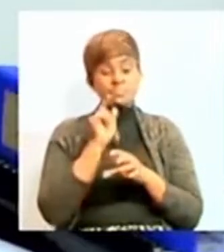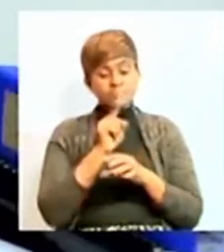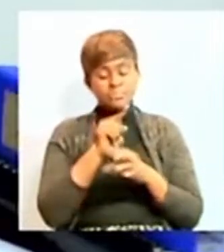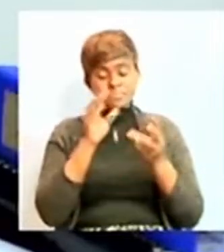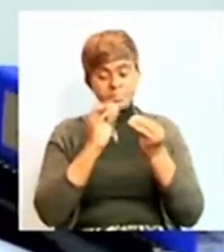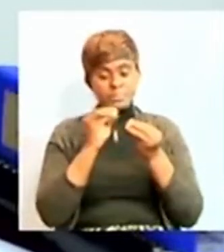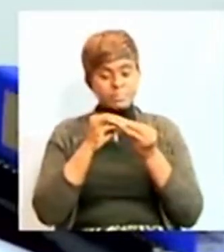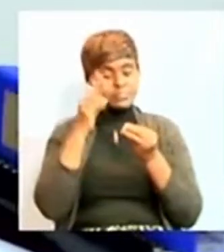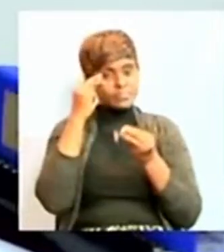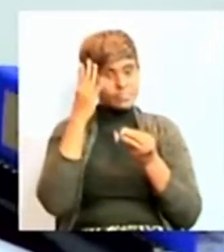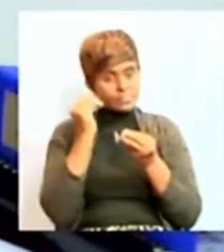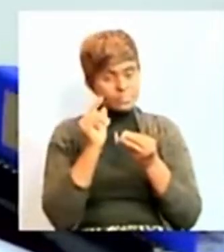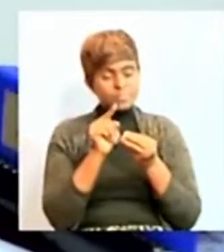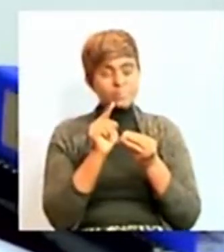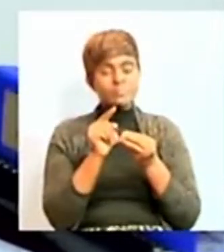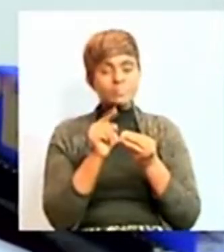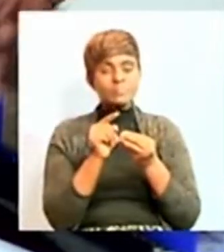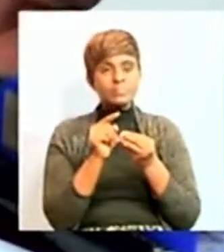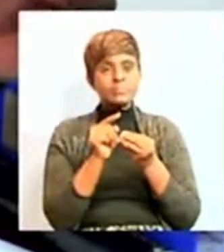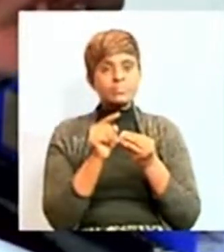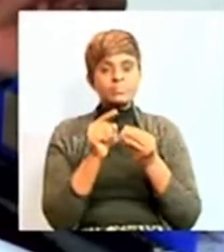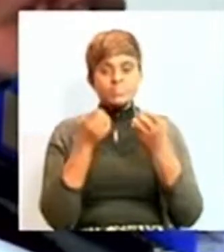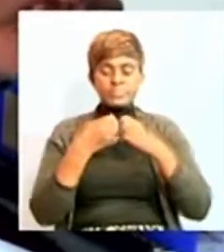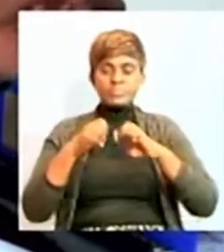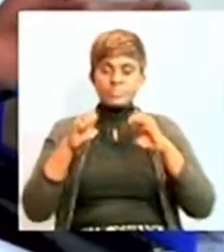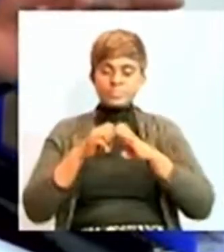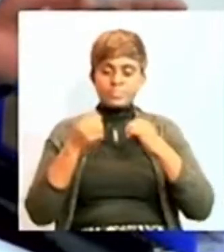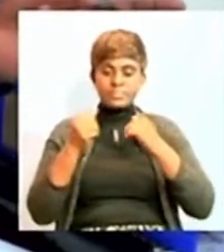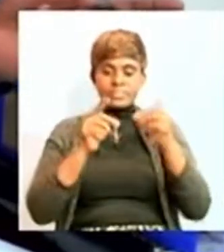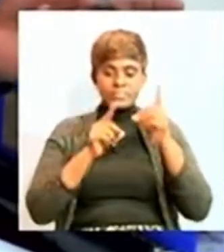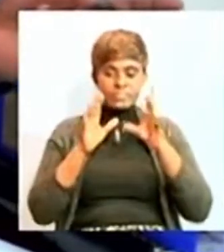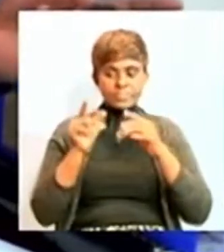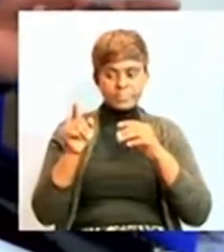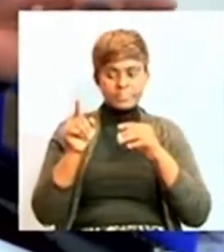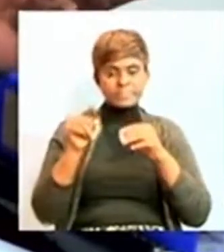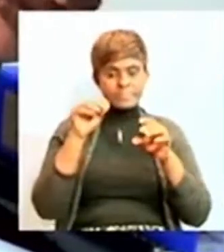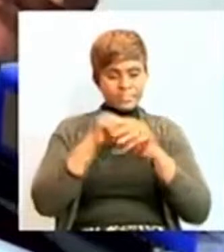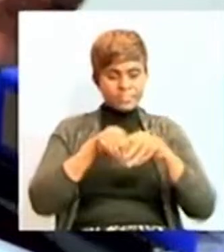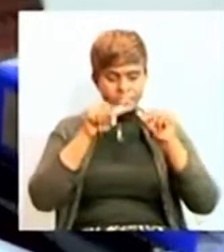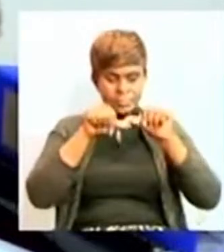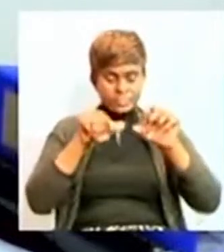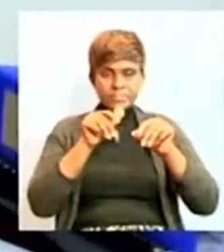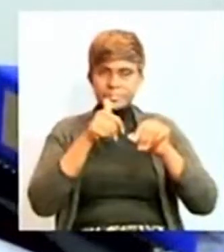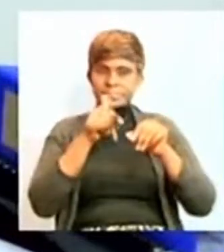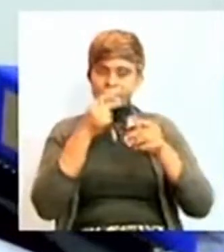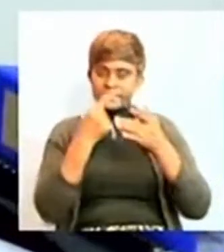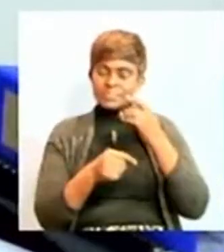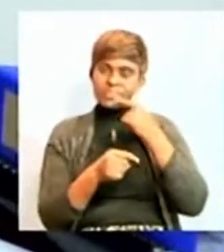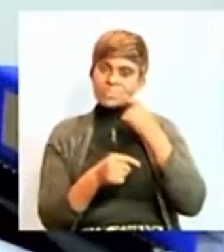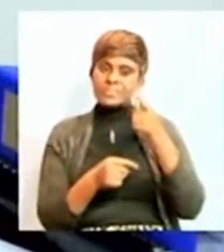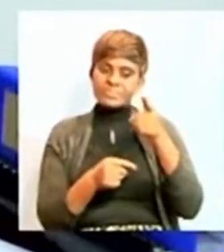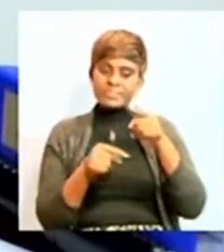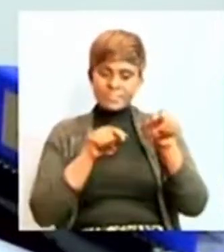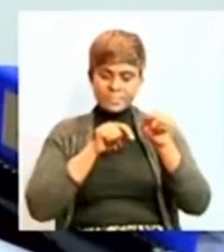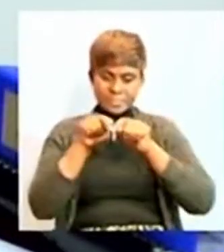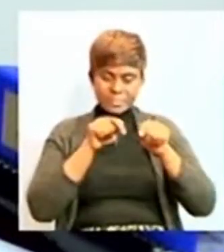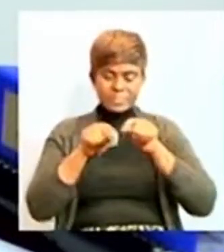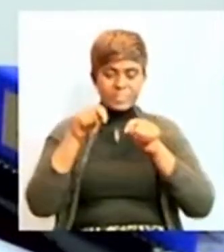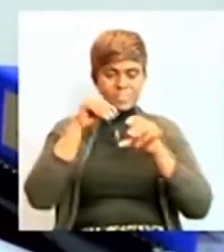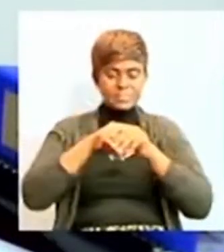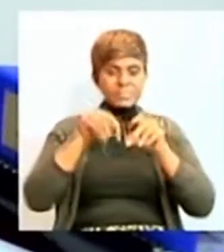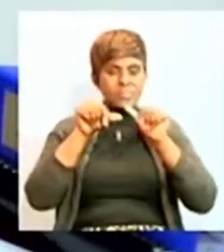more reason even the Directorate of Internal Audit is saying, the Controller of Internal